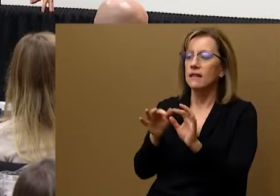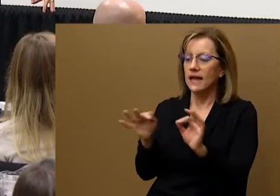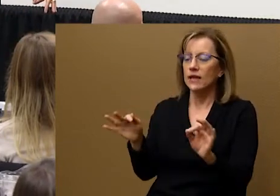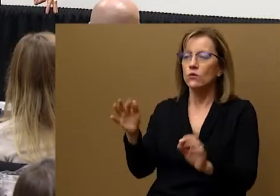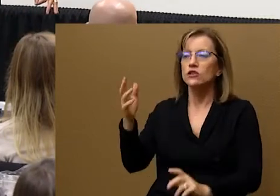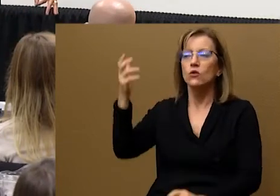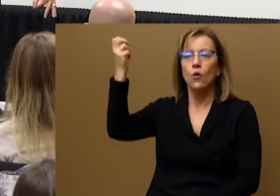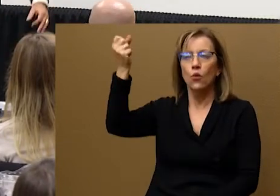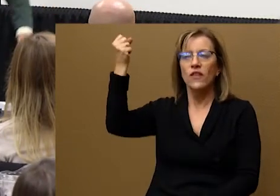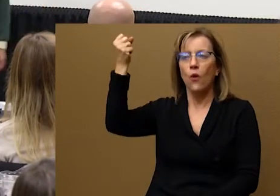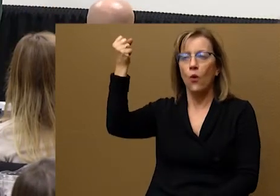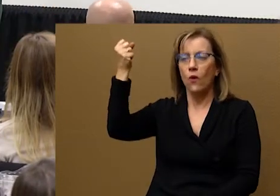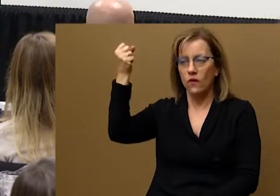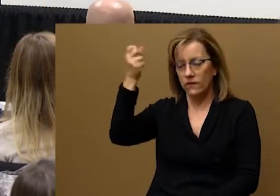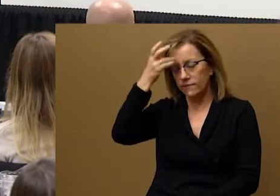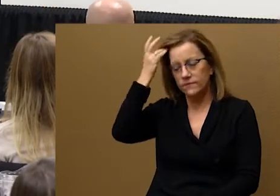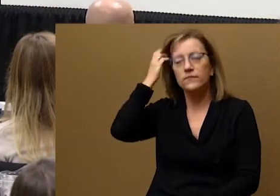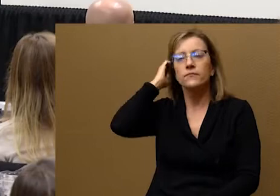that.